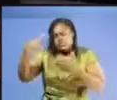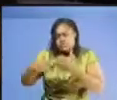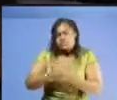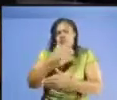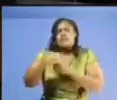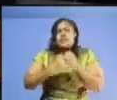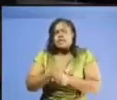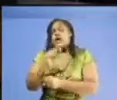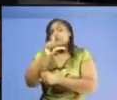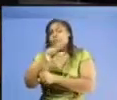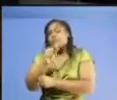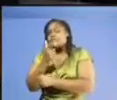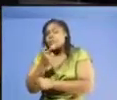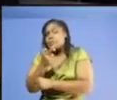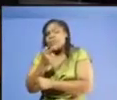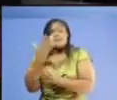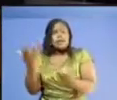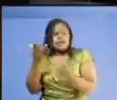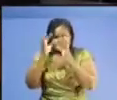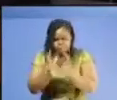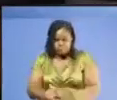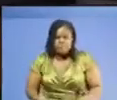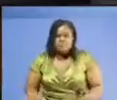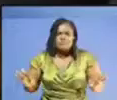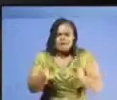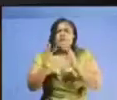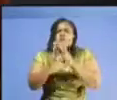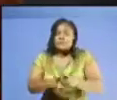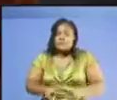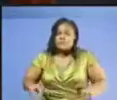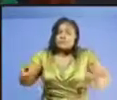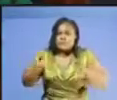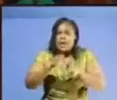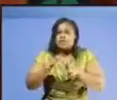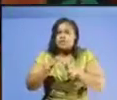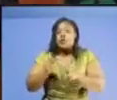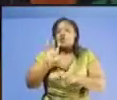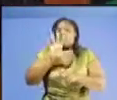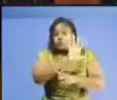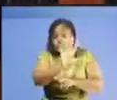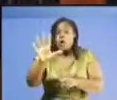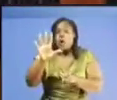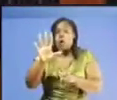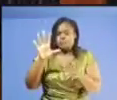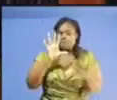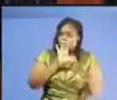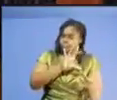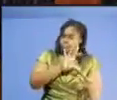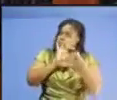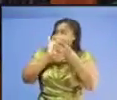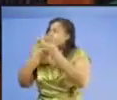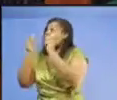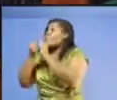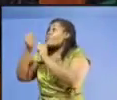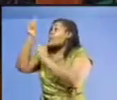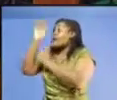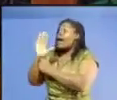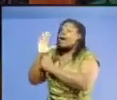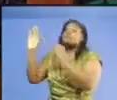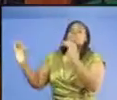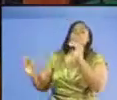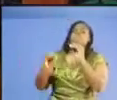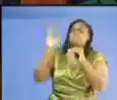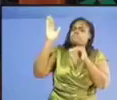2021 year that you value a relationship with God more than you value